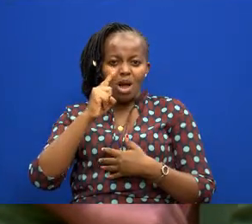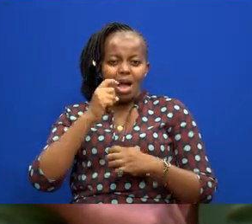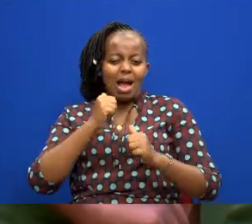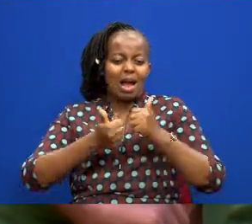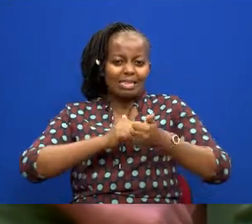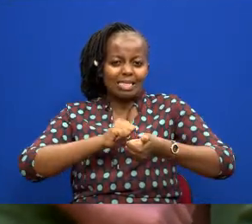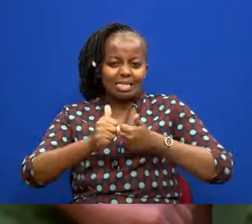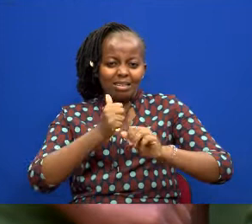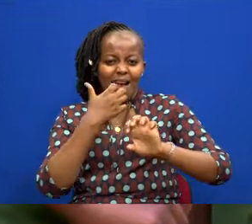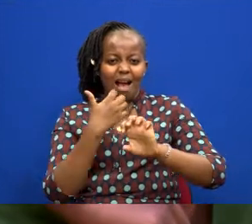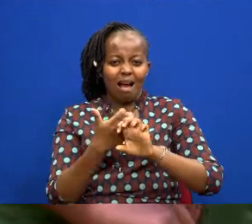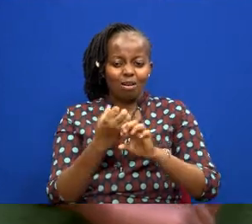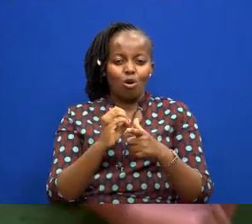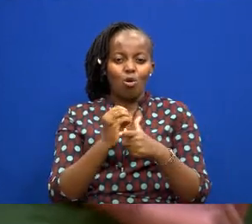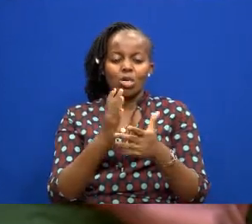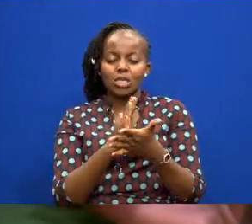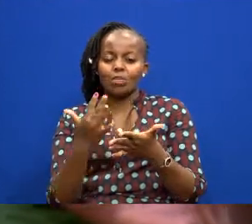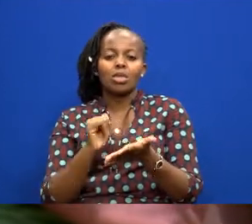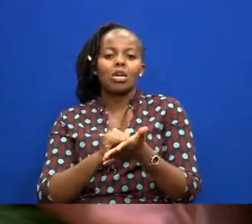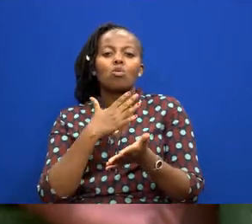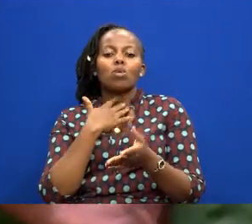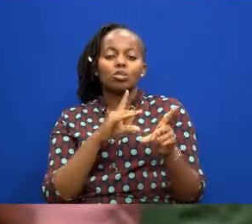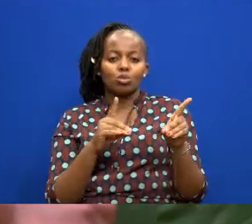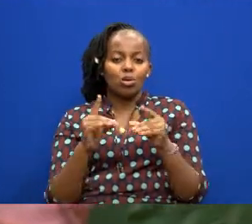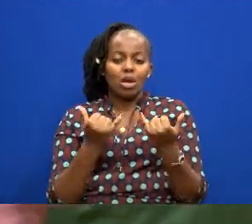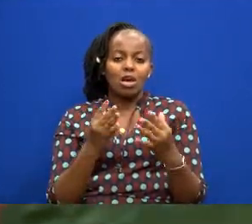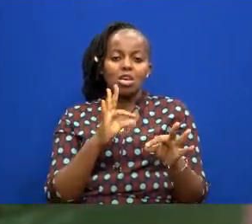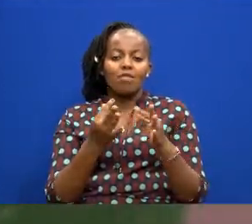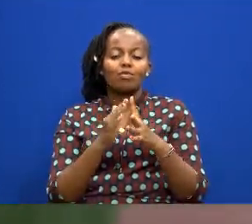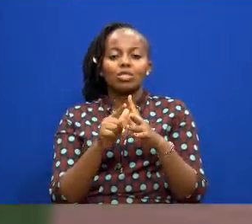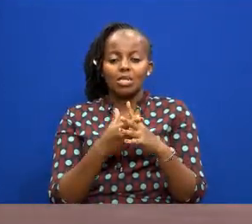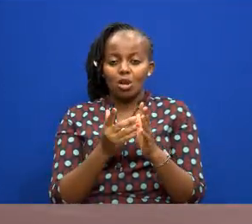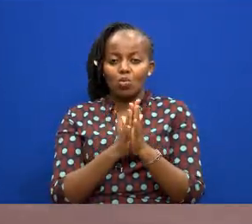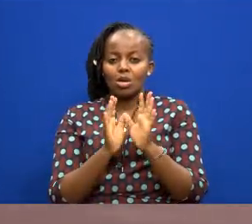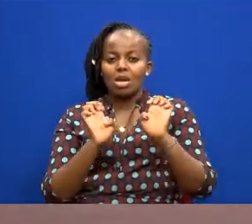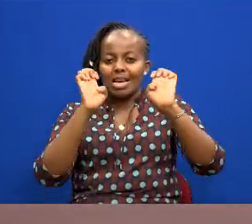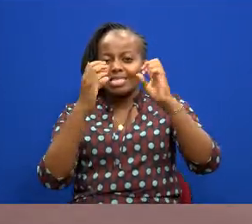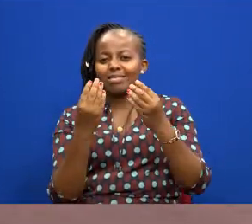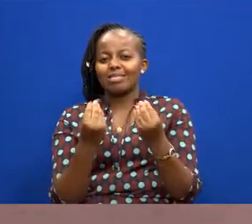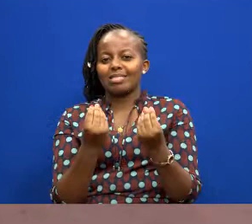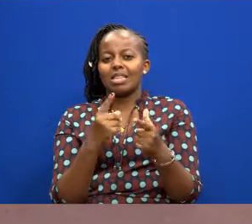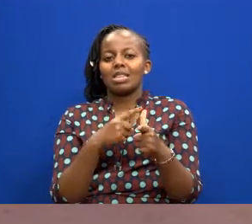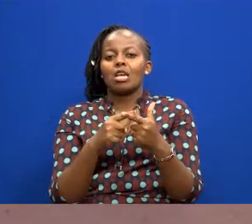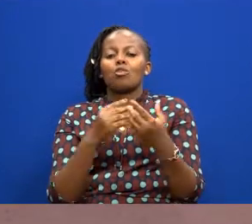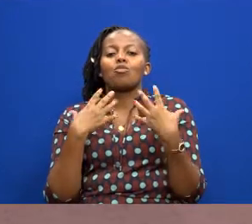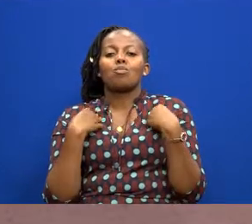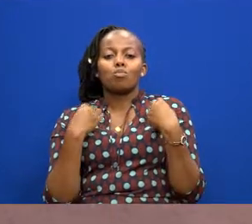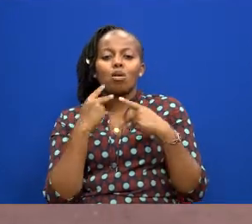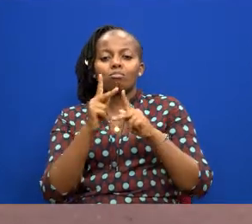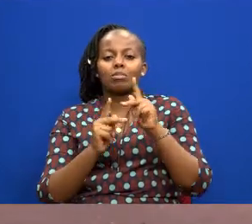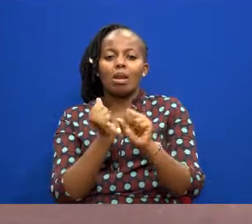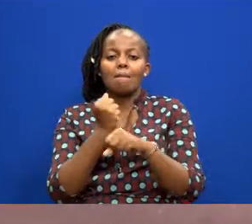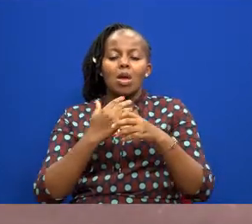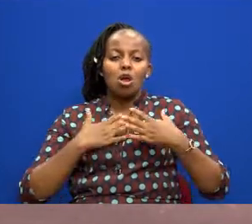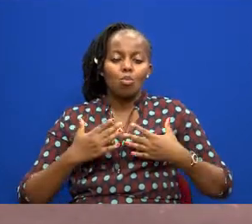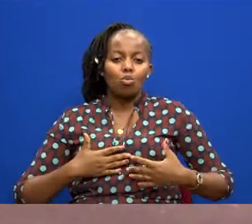or for something that you want to do. So if you start with a warm-up, then you start preparing your body and your mind to